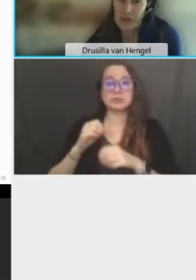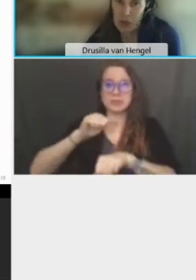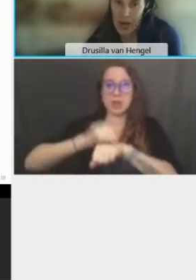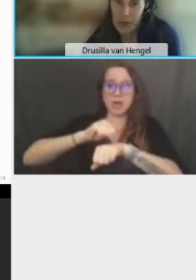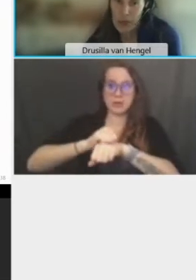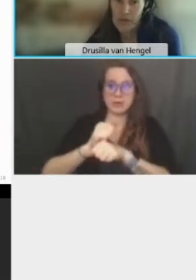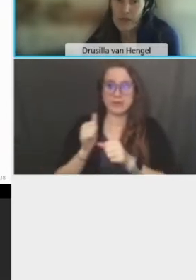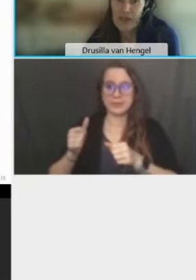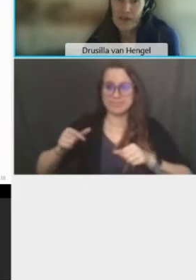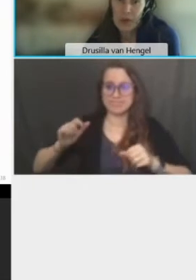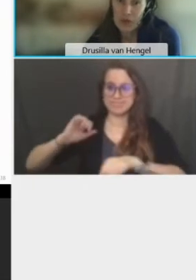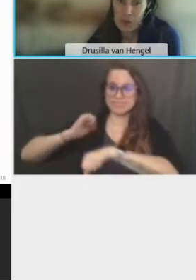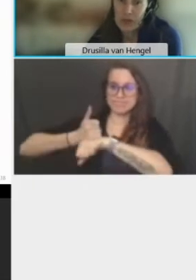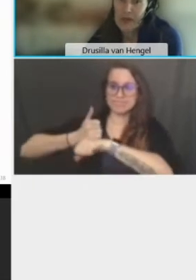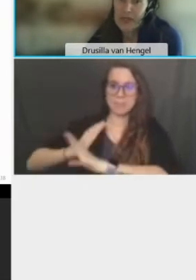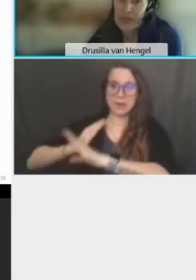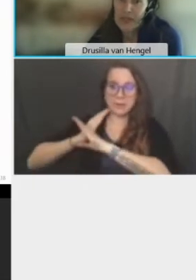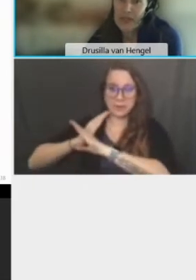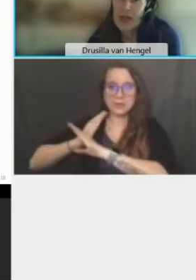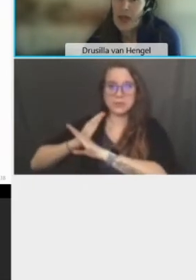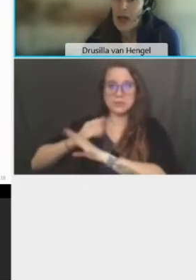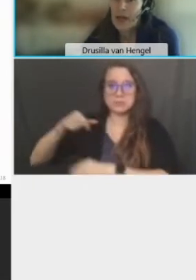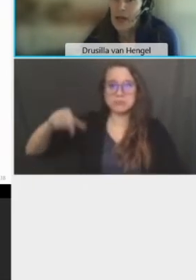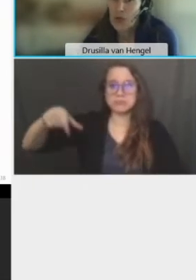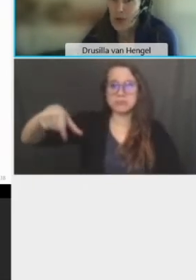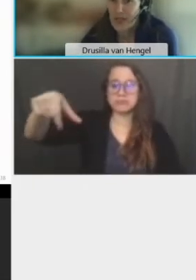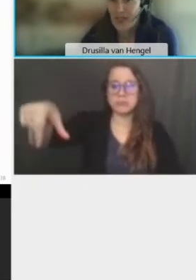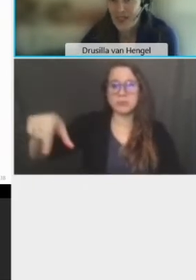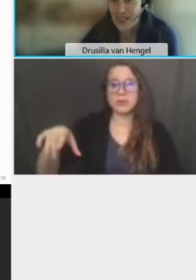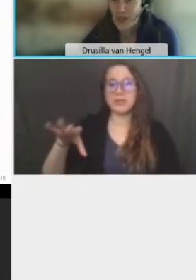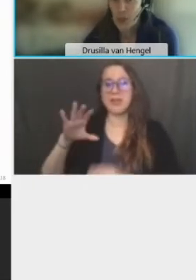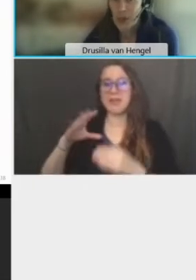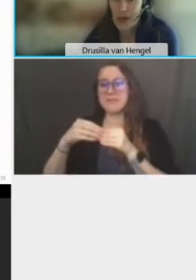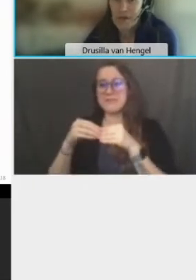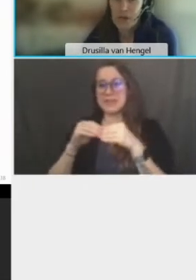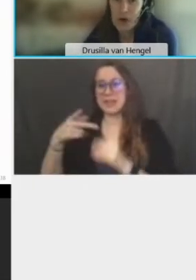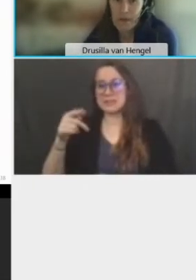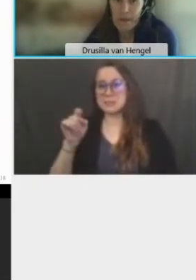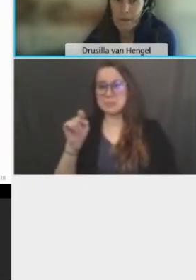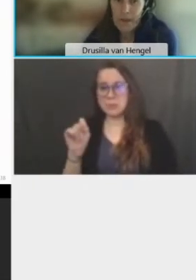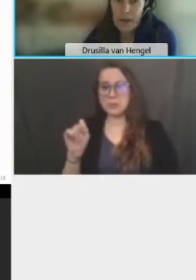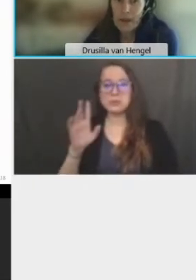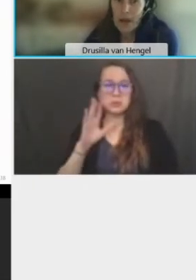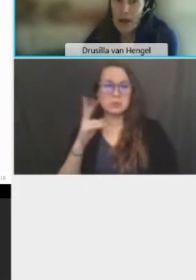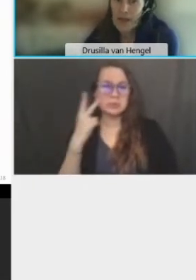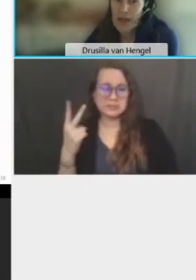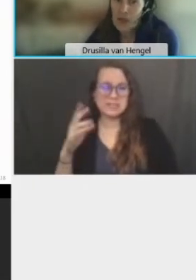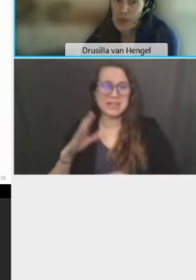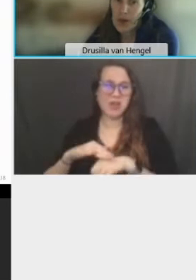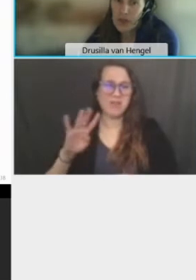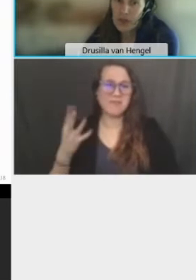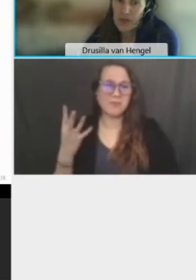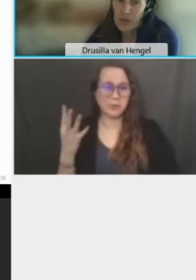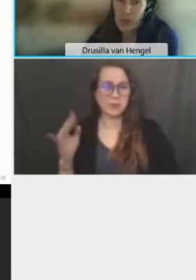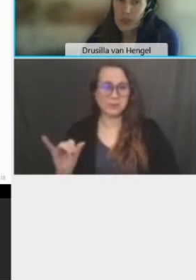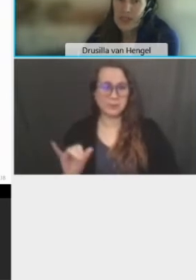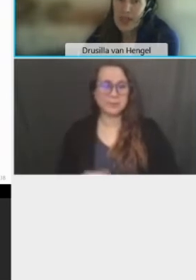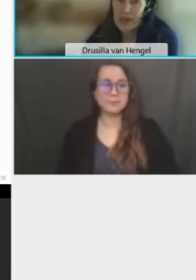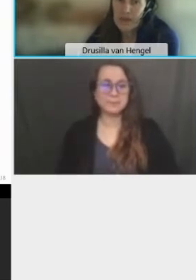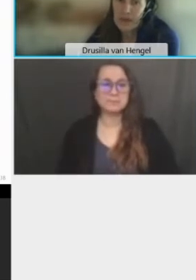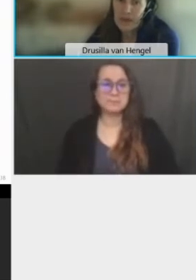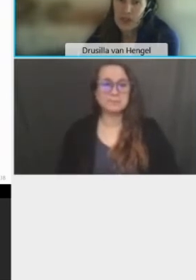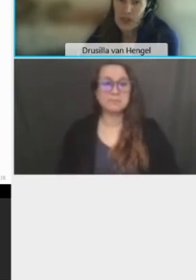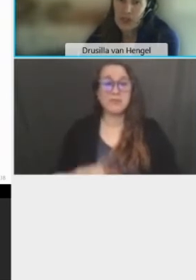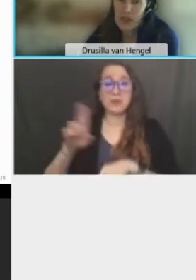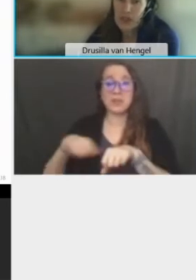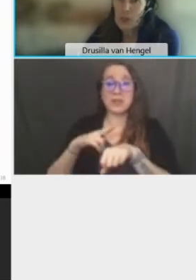Adriana described, with flex posts, which can be seen on other projects such as the one on 4th. On the National Park Service portion